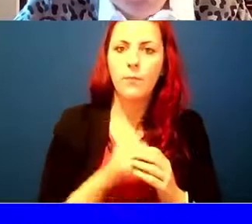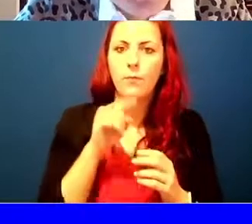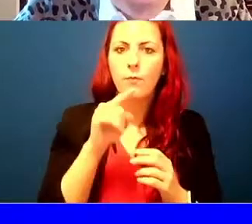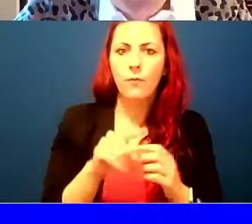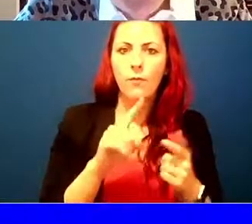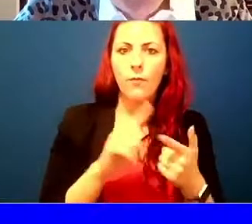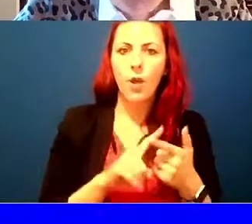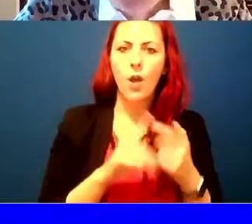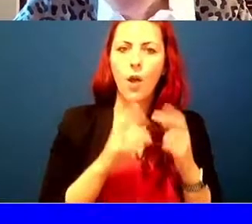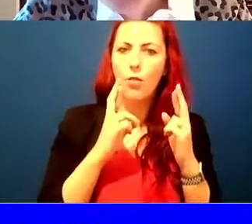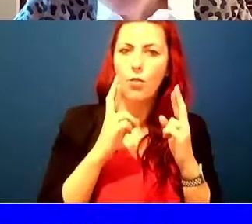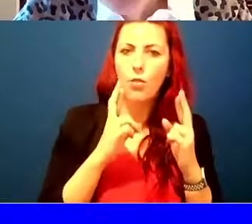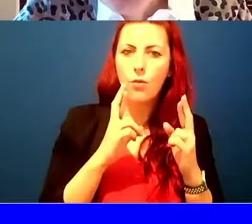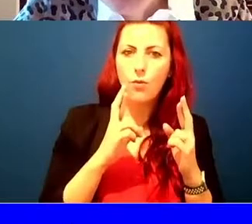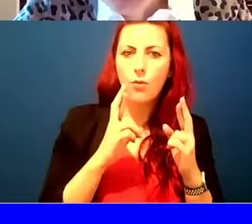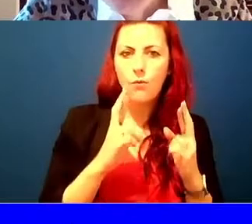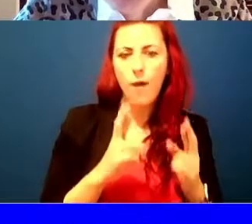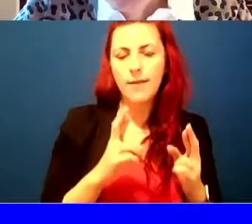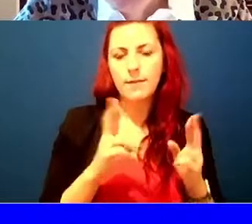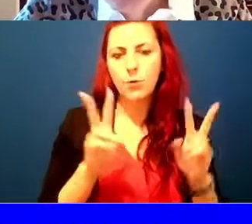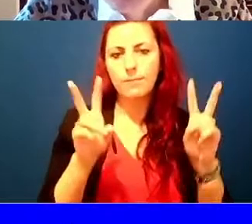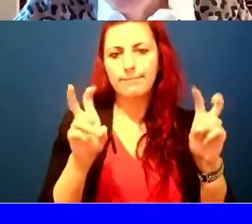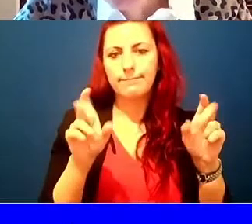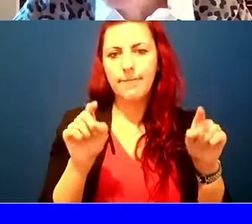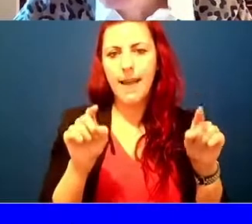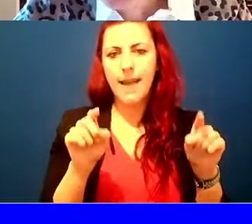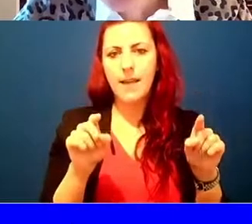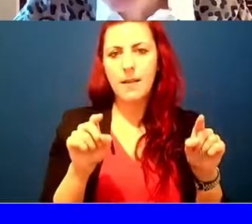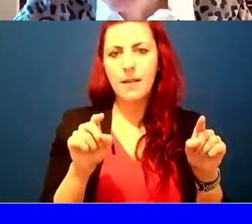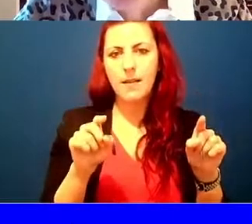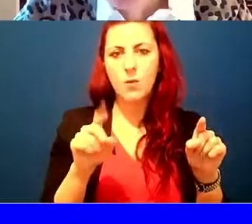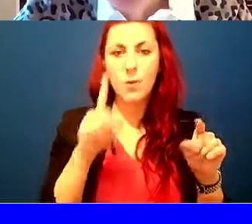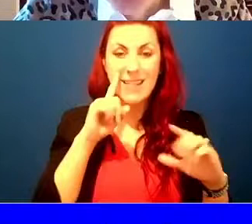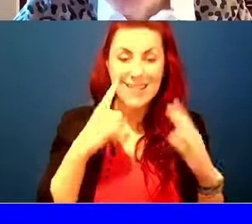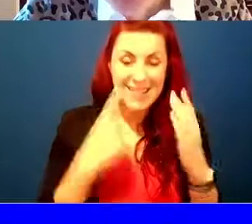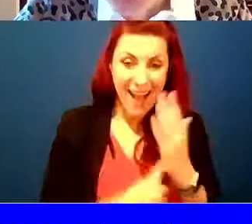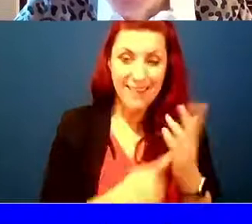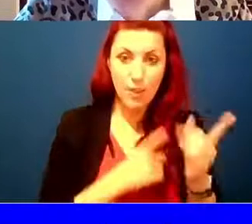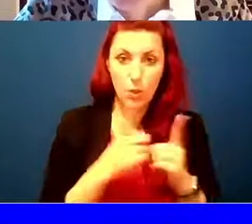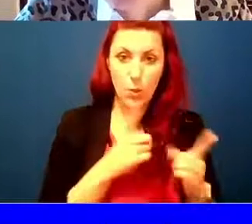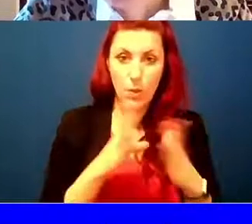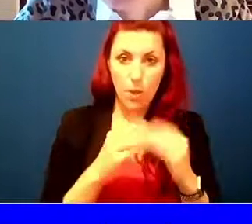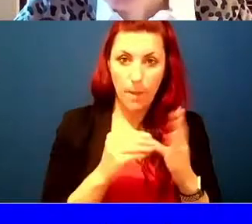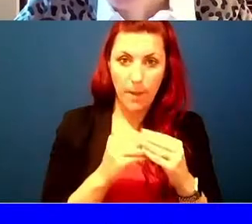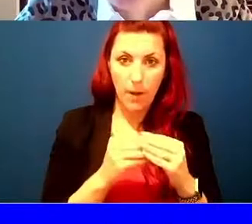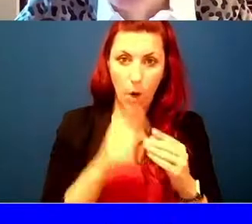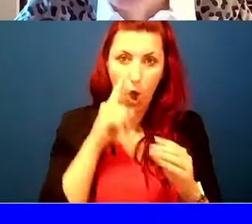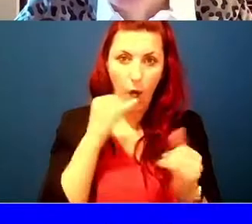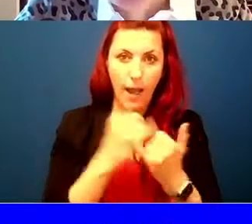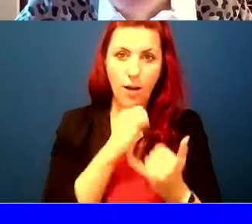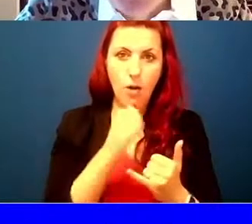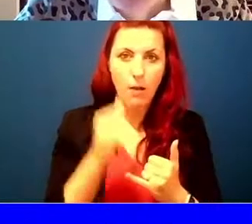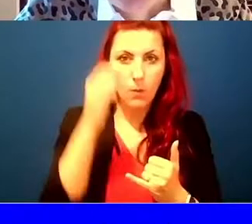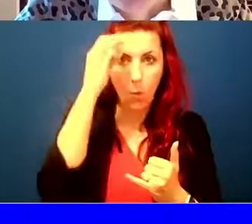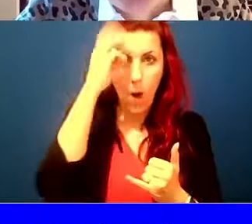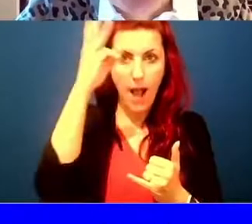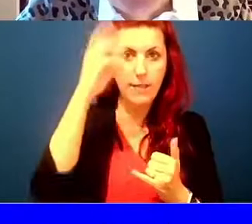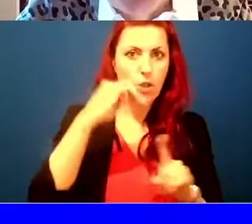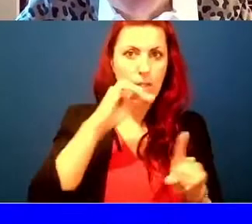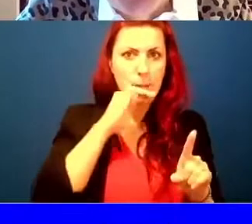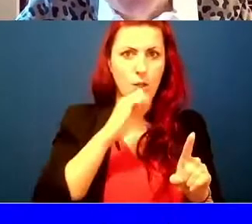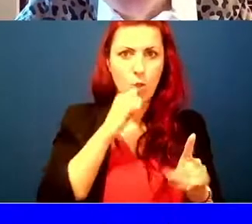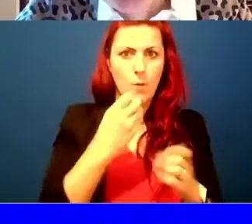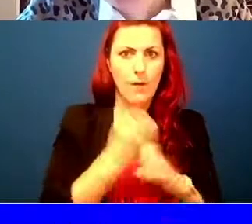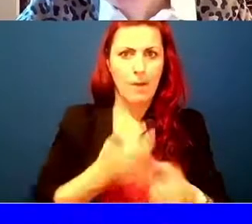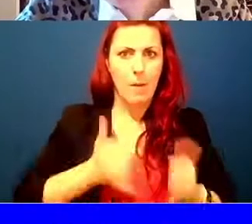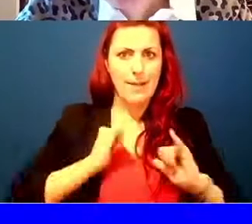bit of a paraphrase. What the Act actually says that deciding to do something which seems unwise doesn't mean that you lack the capacity to